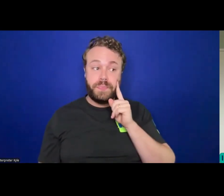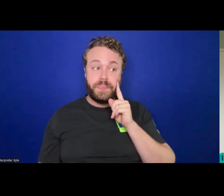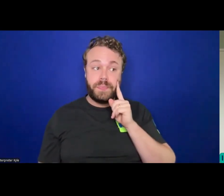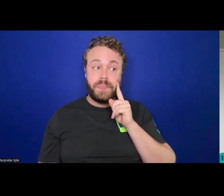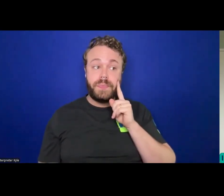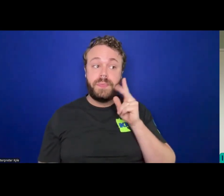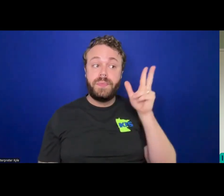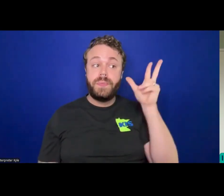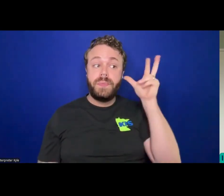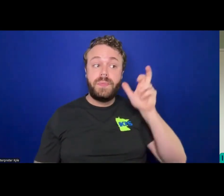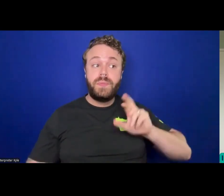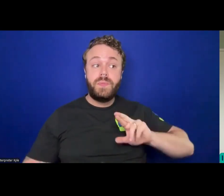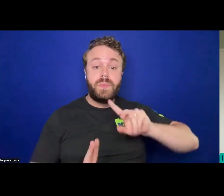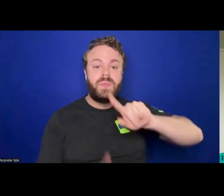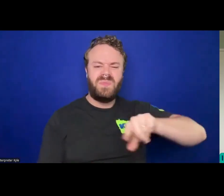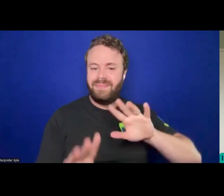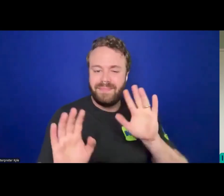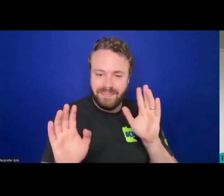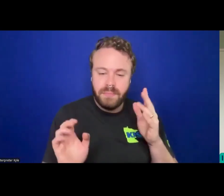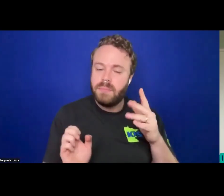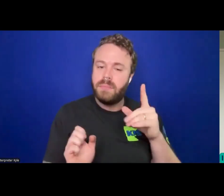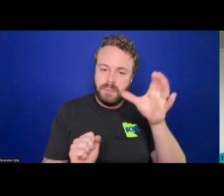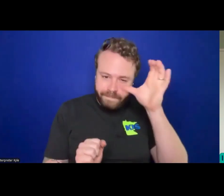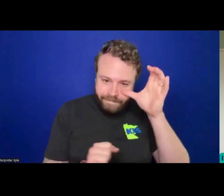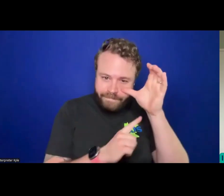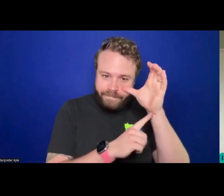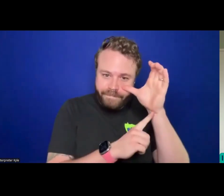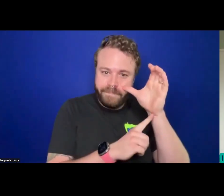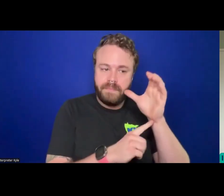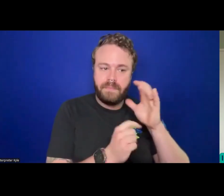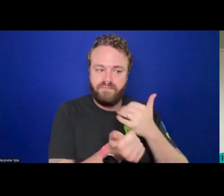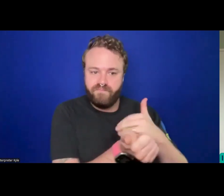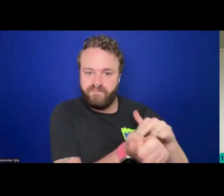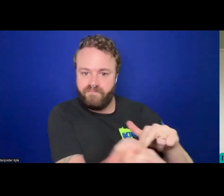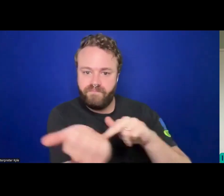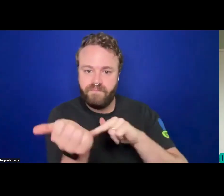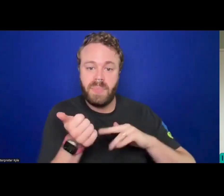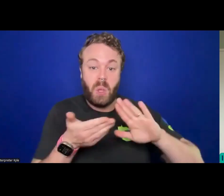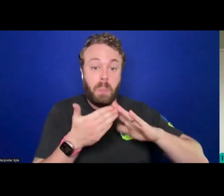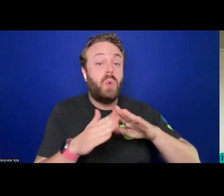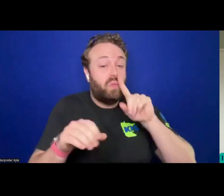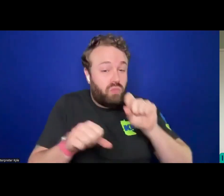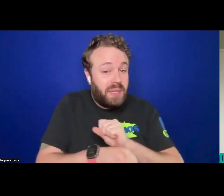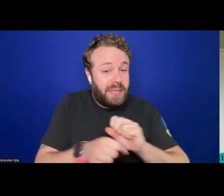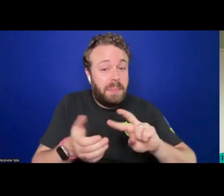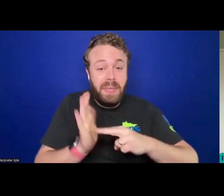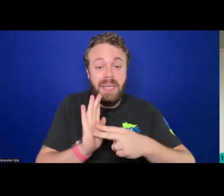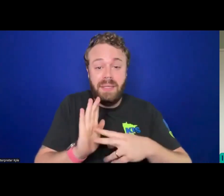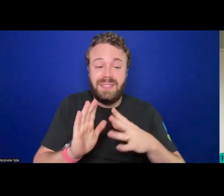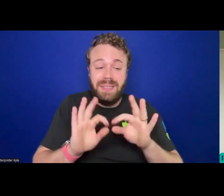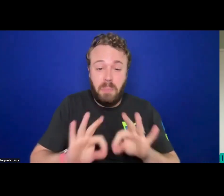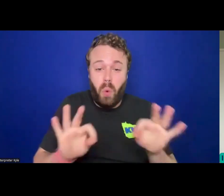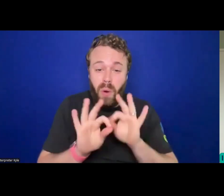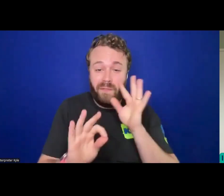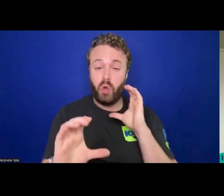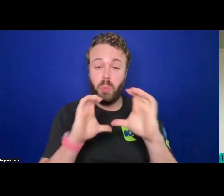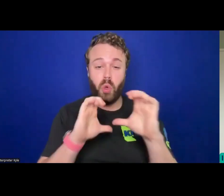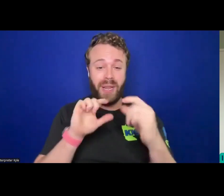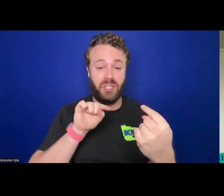community, to address the needs on the ground. And this really means opening up for a bi-directional relationship with the